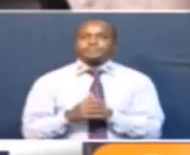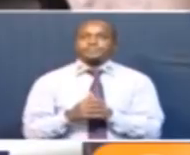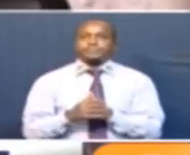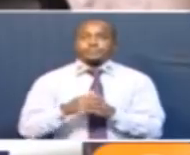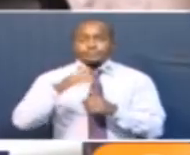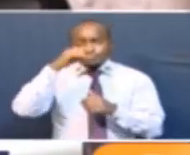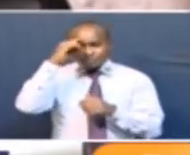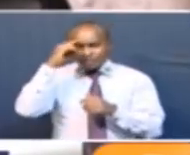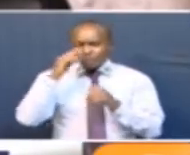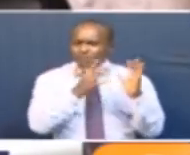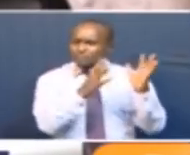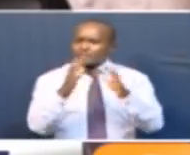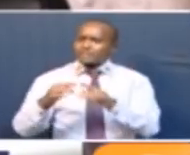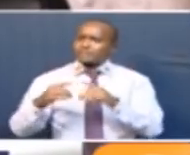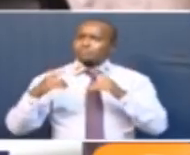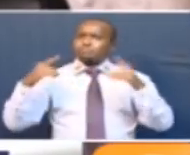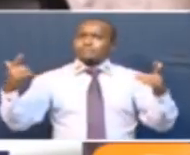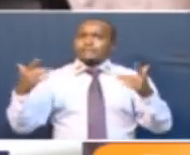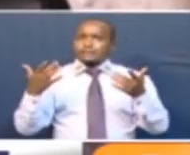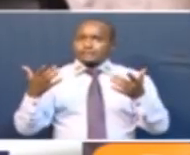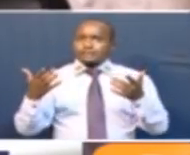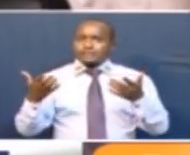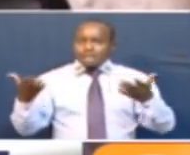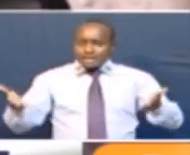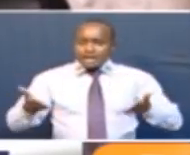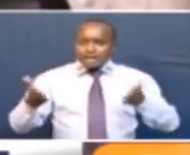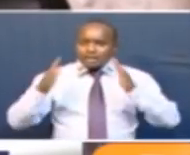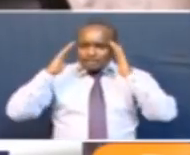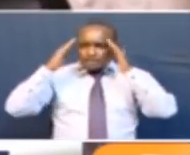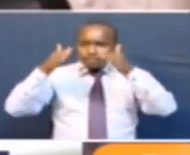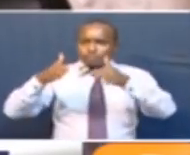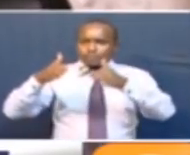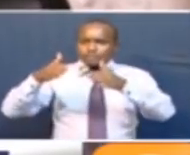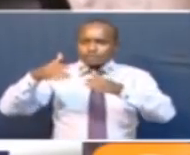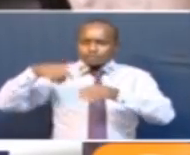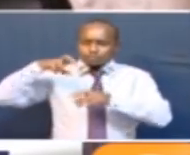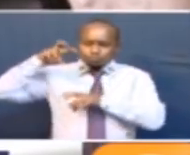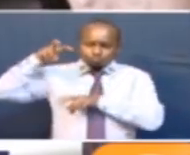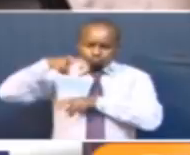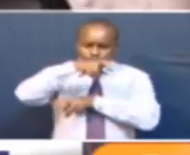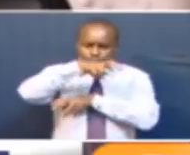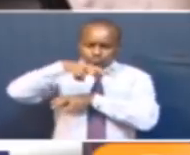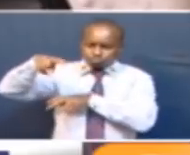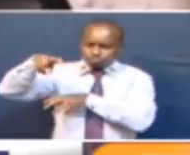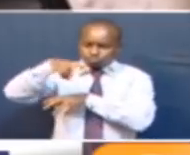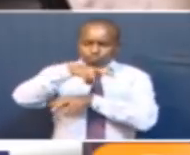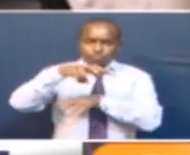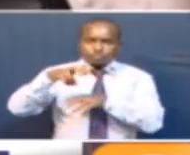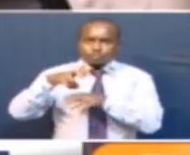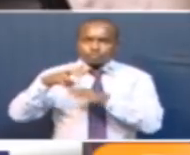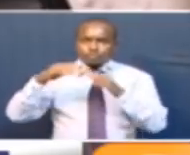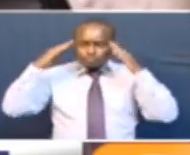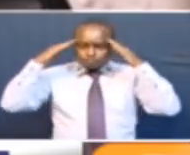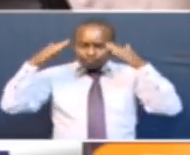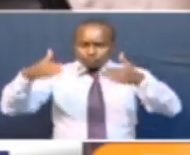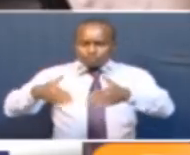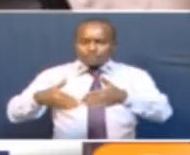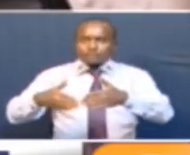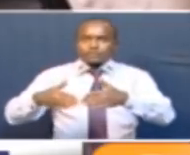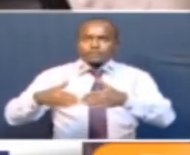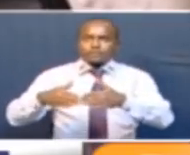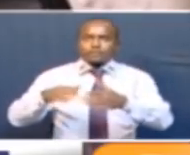of the terrain, the team has currently focused on an aerial search to try and narrow down on the actual accident